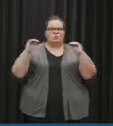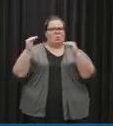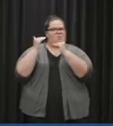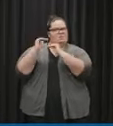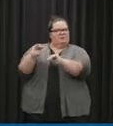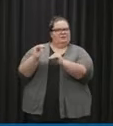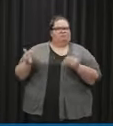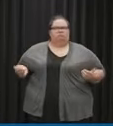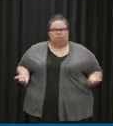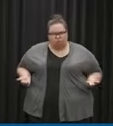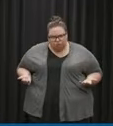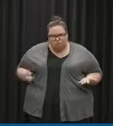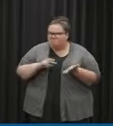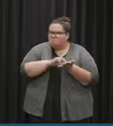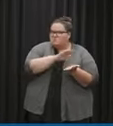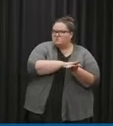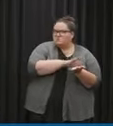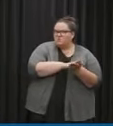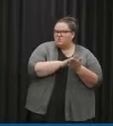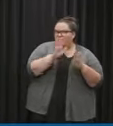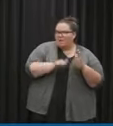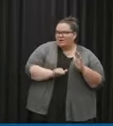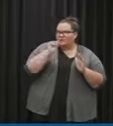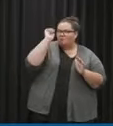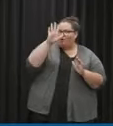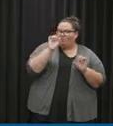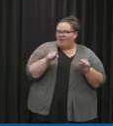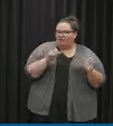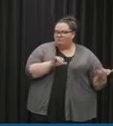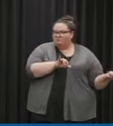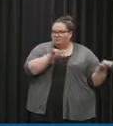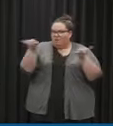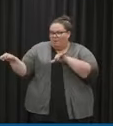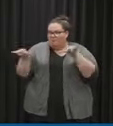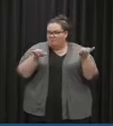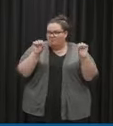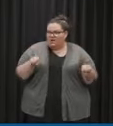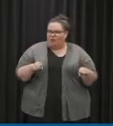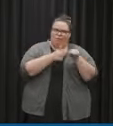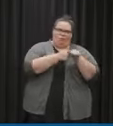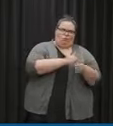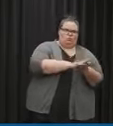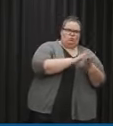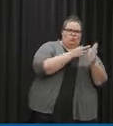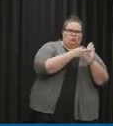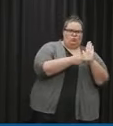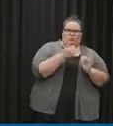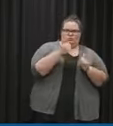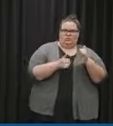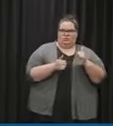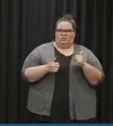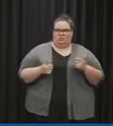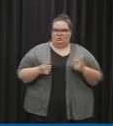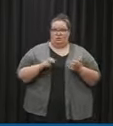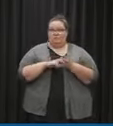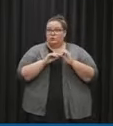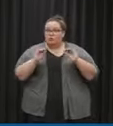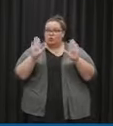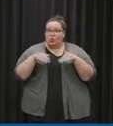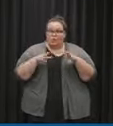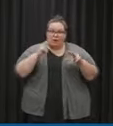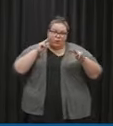restrictions. So does that mean that school basketball teams will be governed by those rules? And so does that mean no